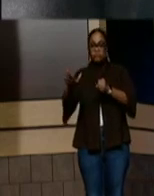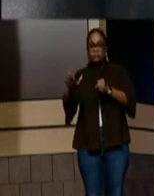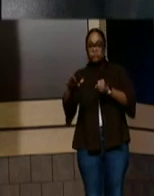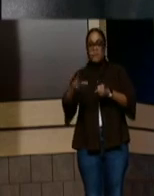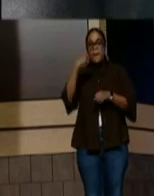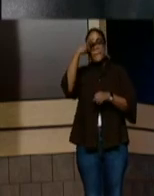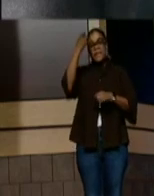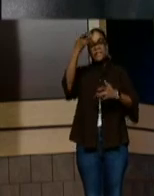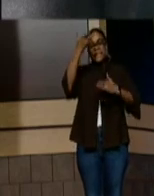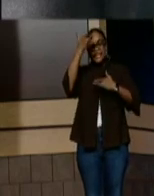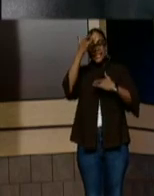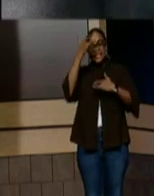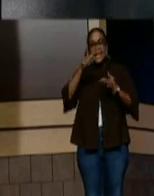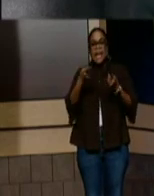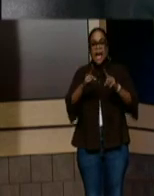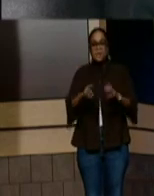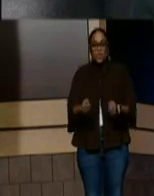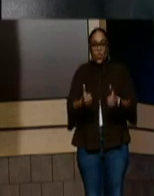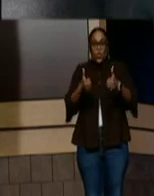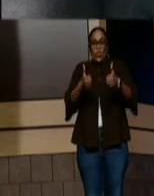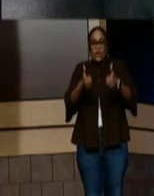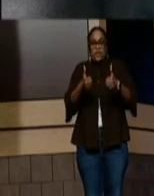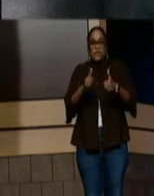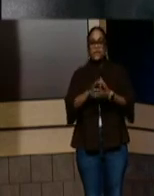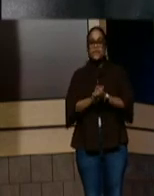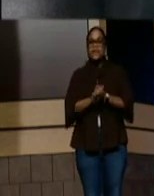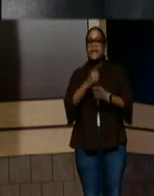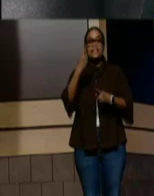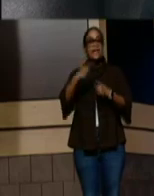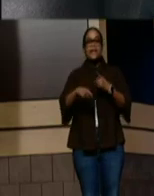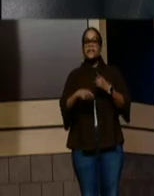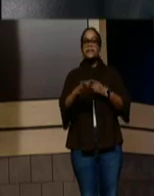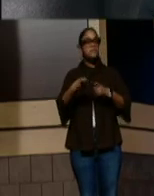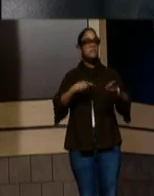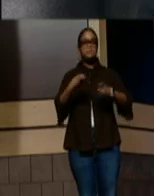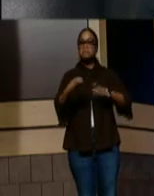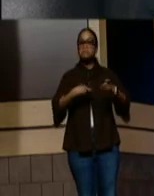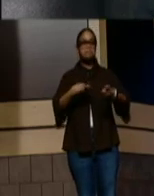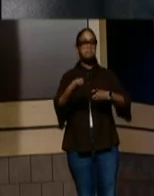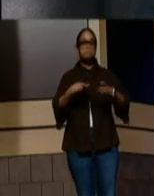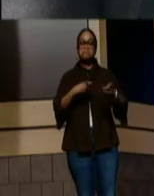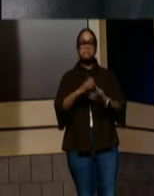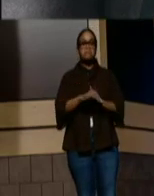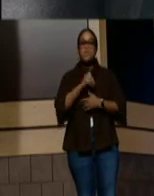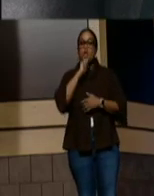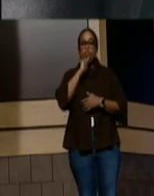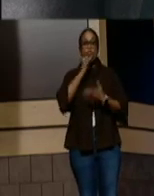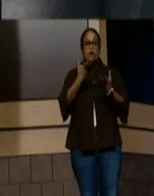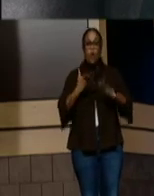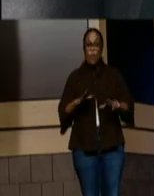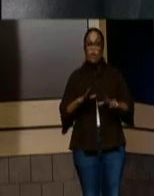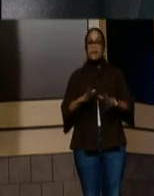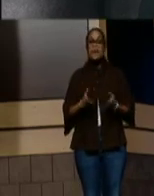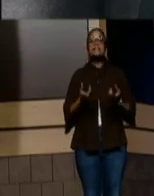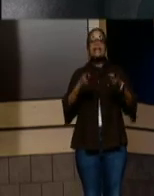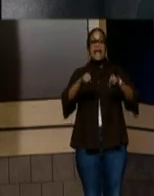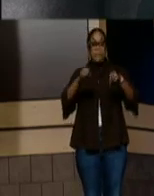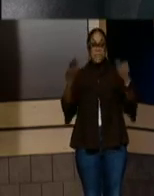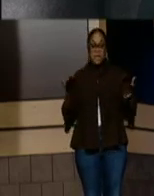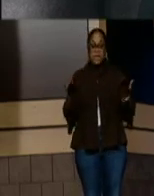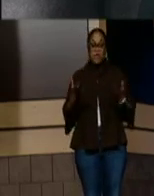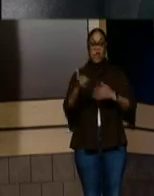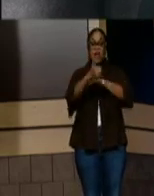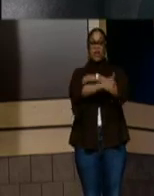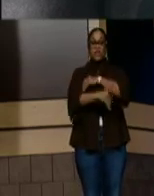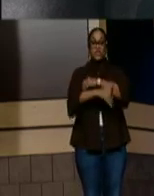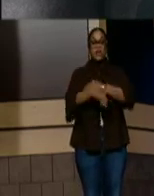quickly. So many people got it immediately that they could not handle the load. We don't want that to happen here in our country.